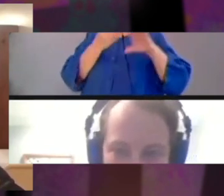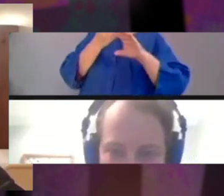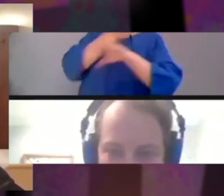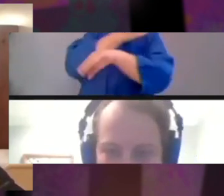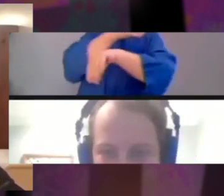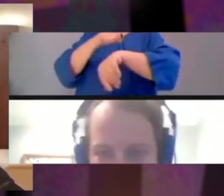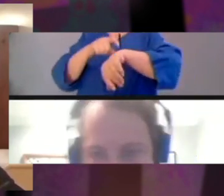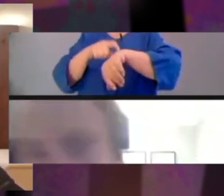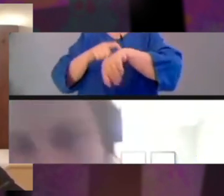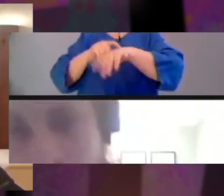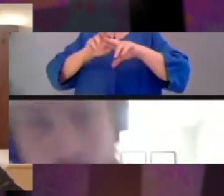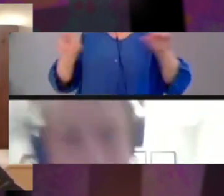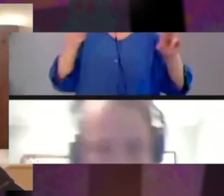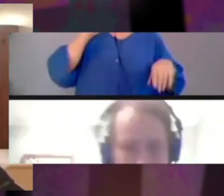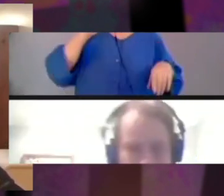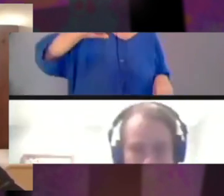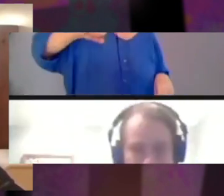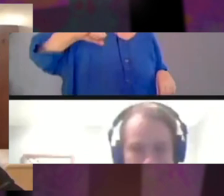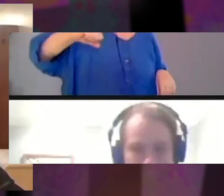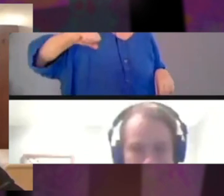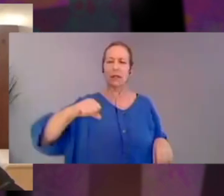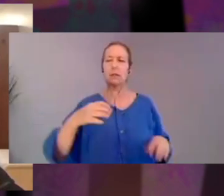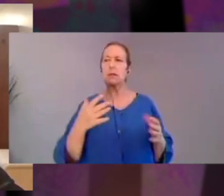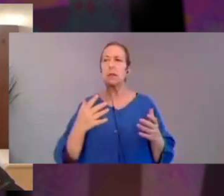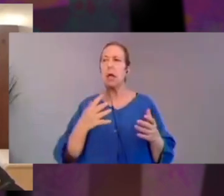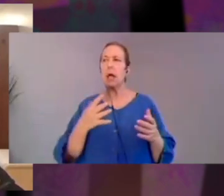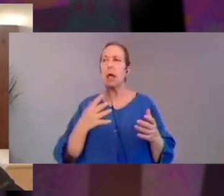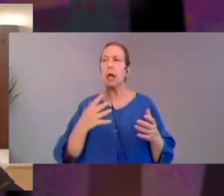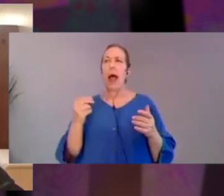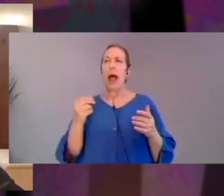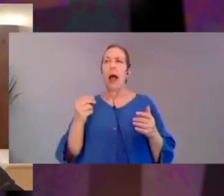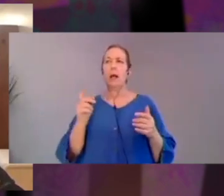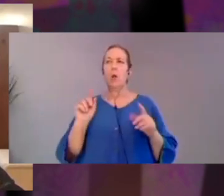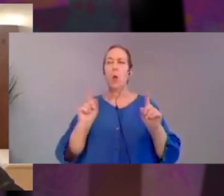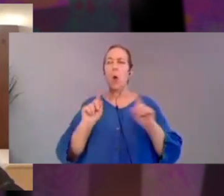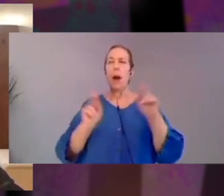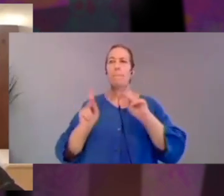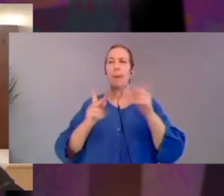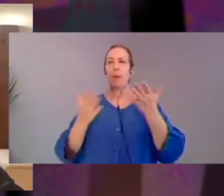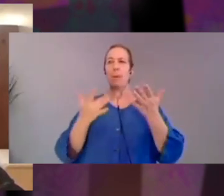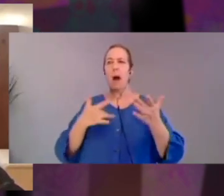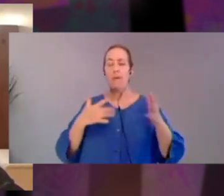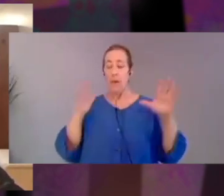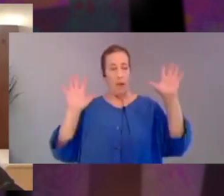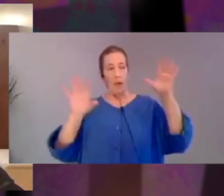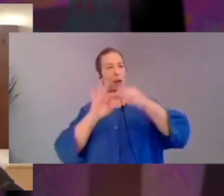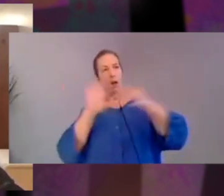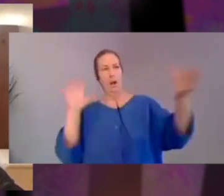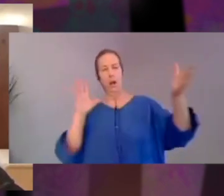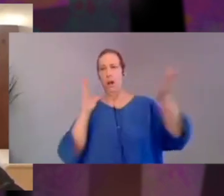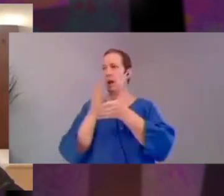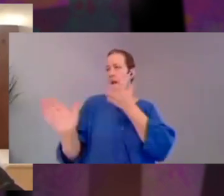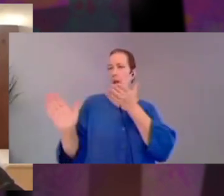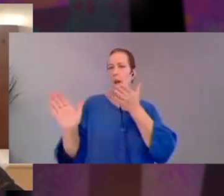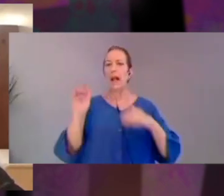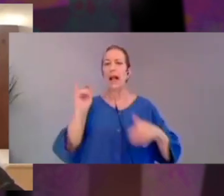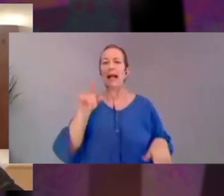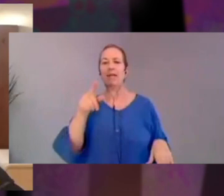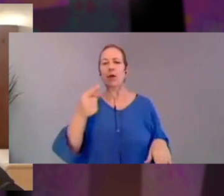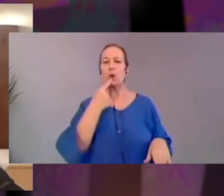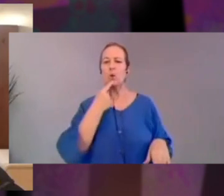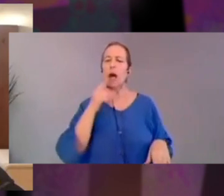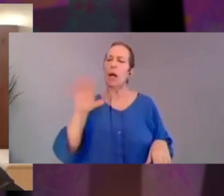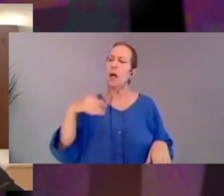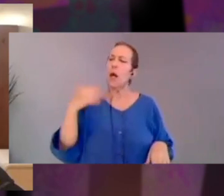around the sudden sense of dislocation that people might feel when you say, I want to take a moment